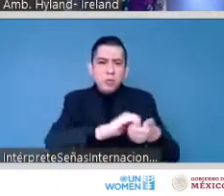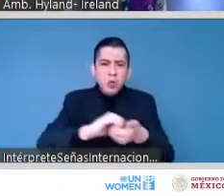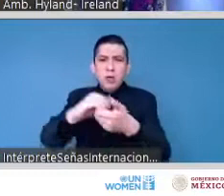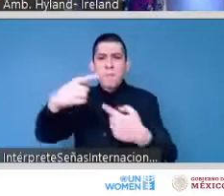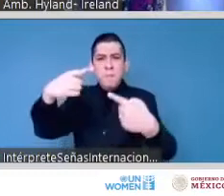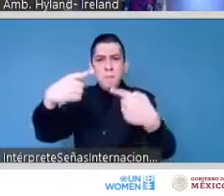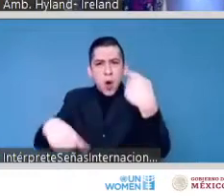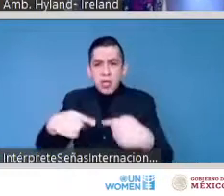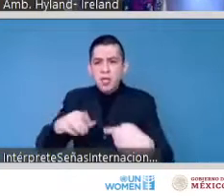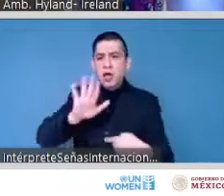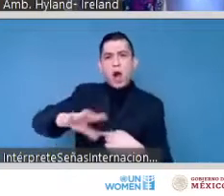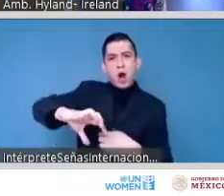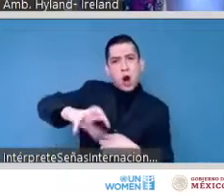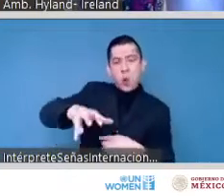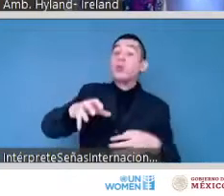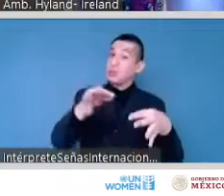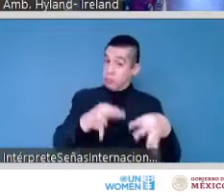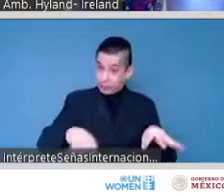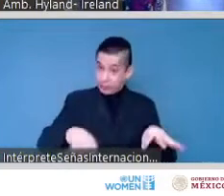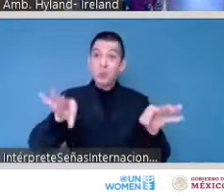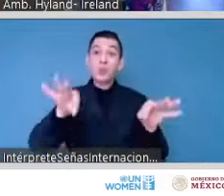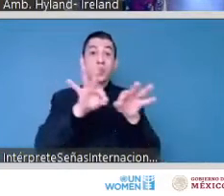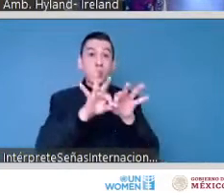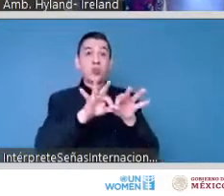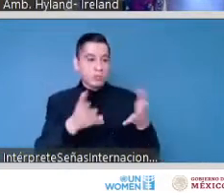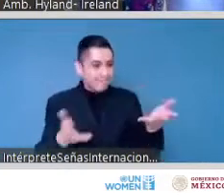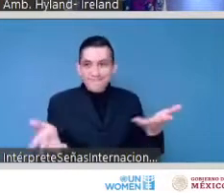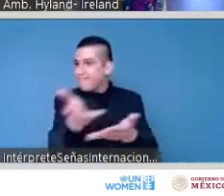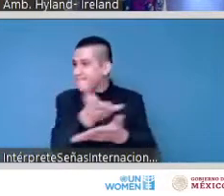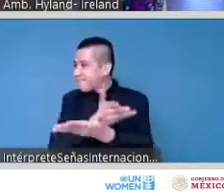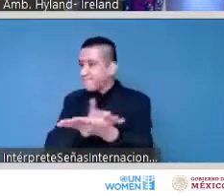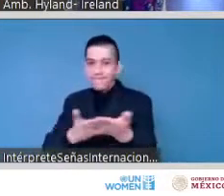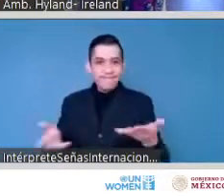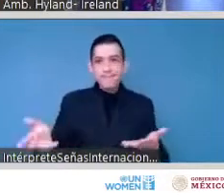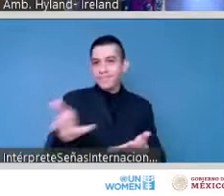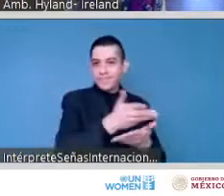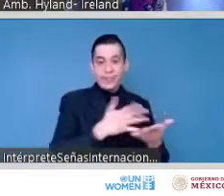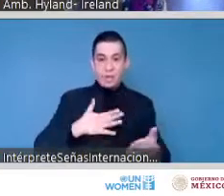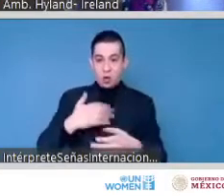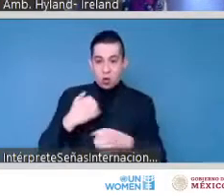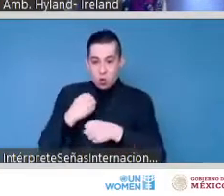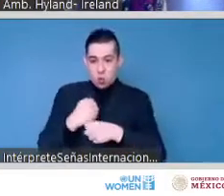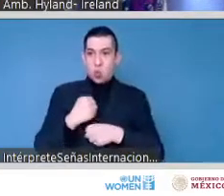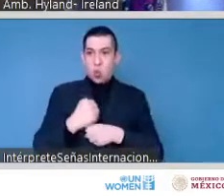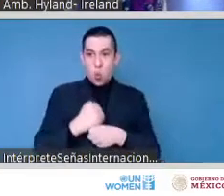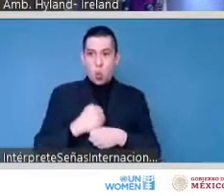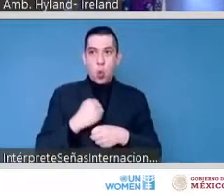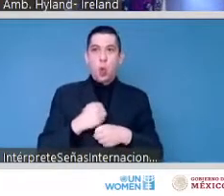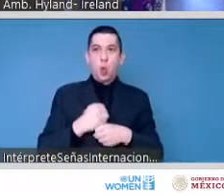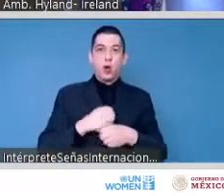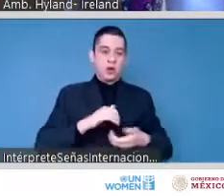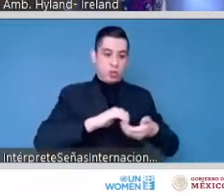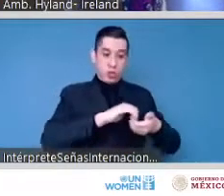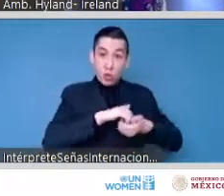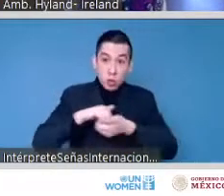society organizations where we've been consulted when a document is nearly final and the chance to make changes are minimal.